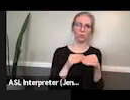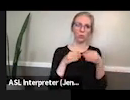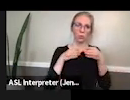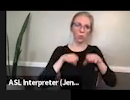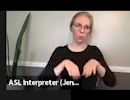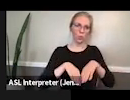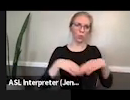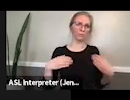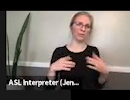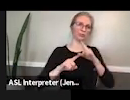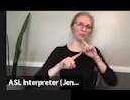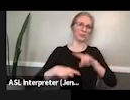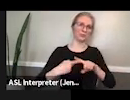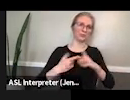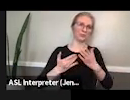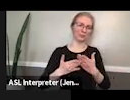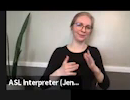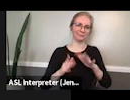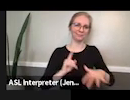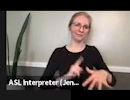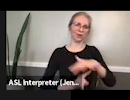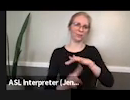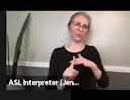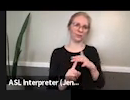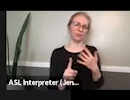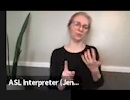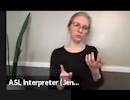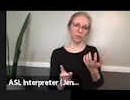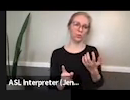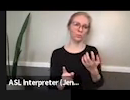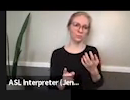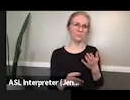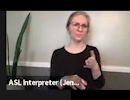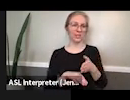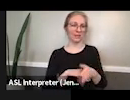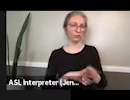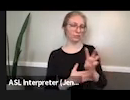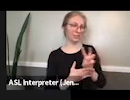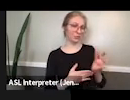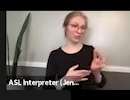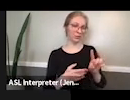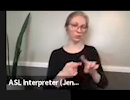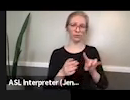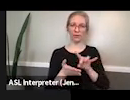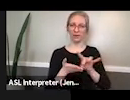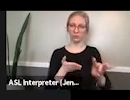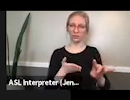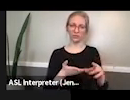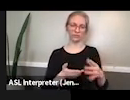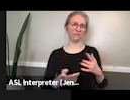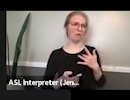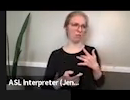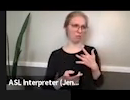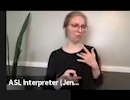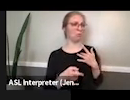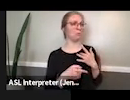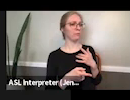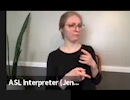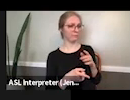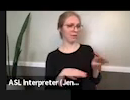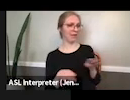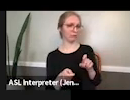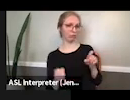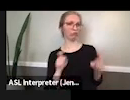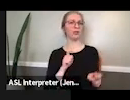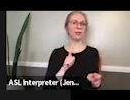the environment. So you really think that maybe after 6 to 8 weeks, you've made a change in your baby's behavior to help them to